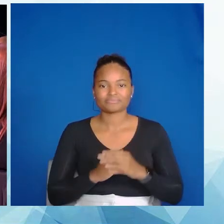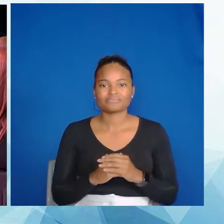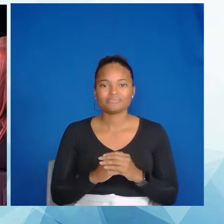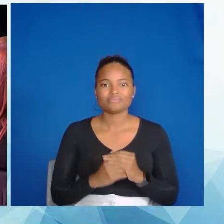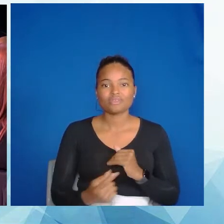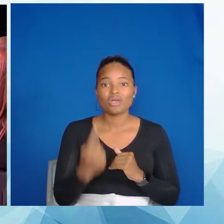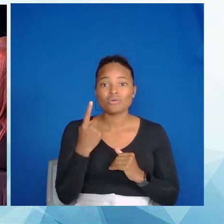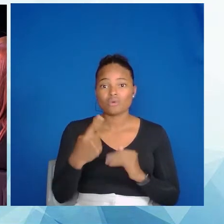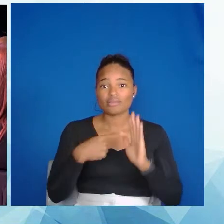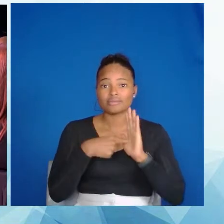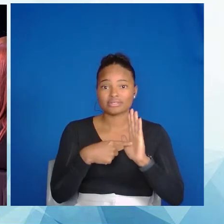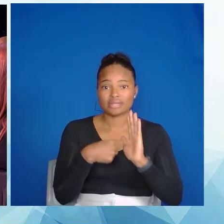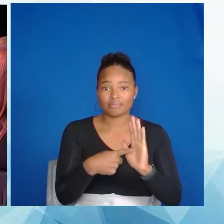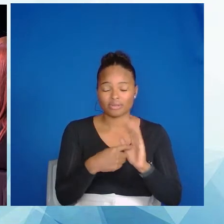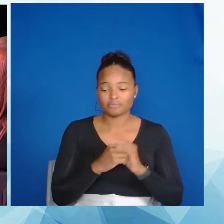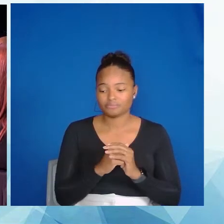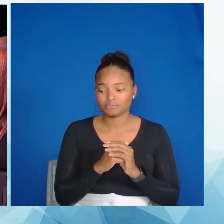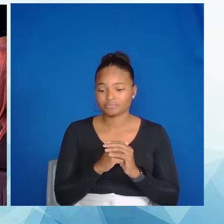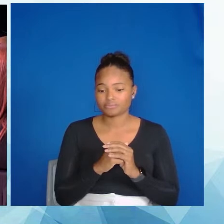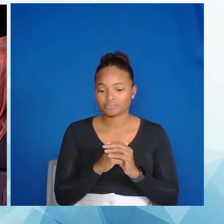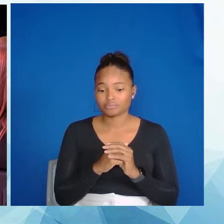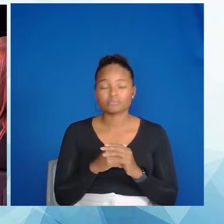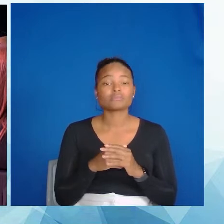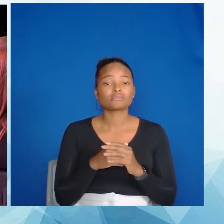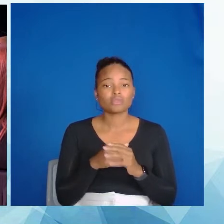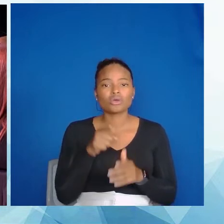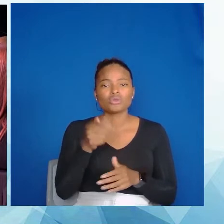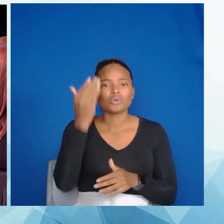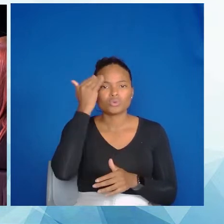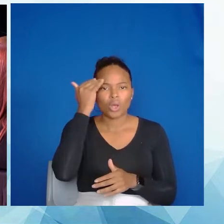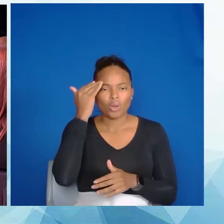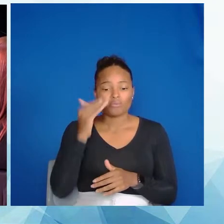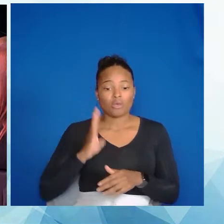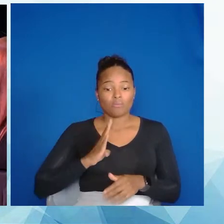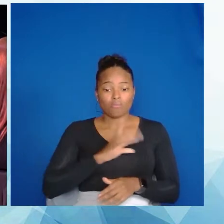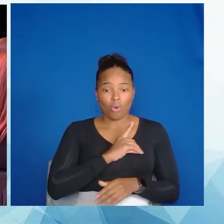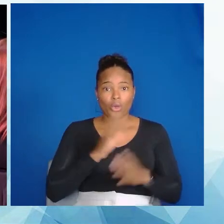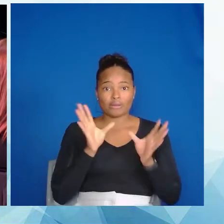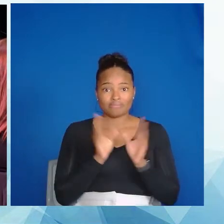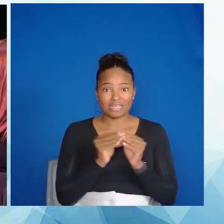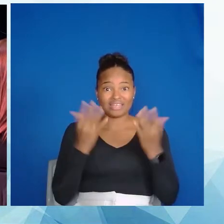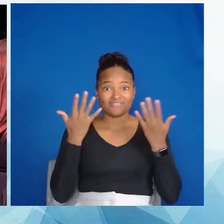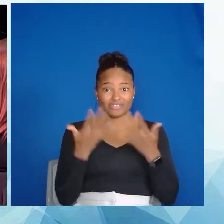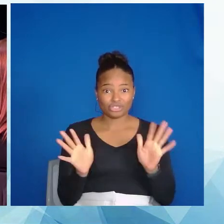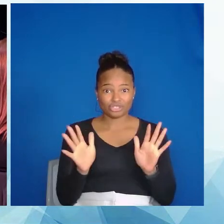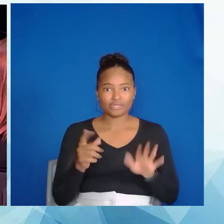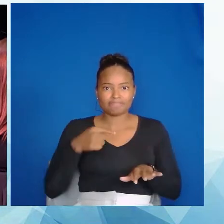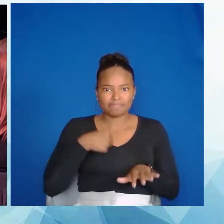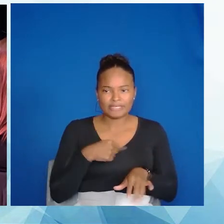know that after each board meeting, I write a summary.